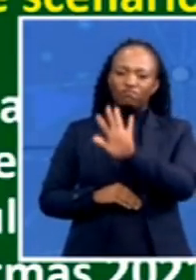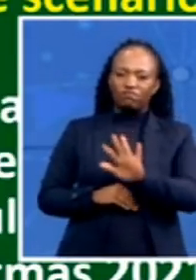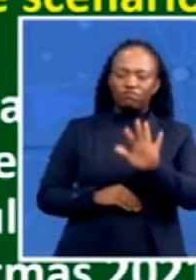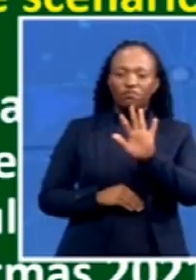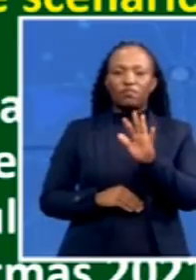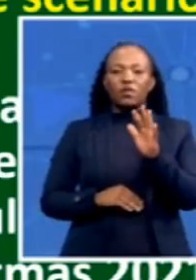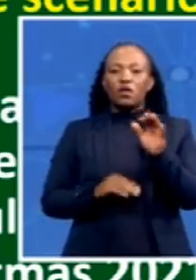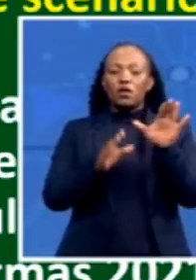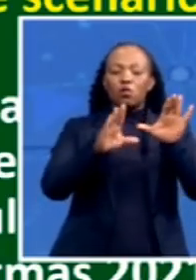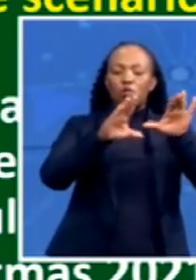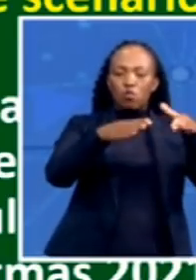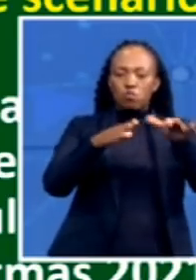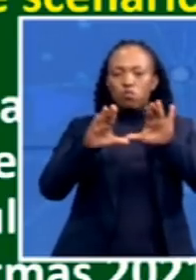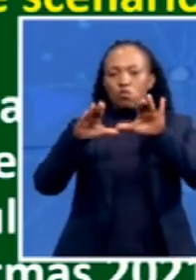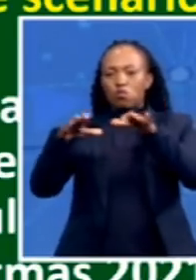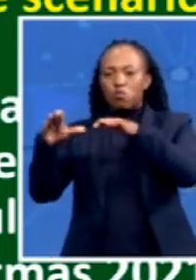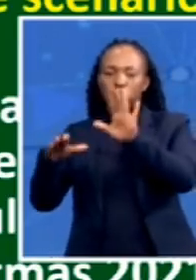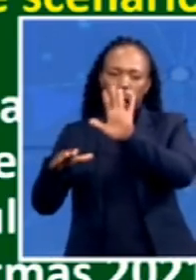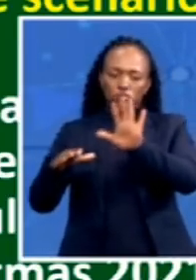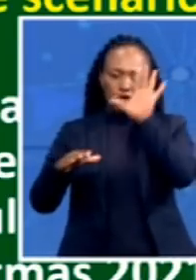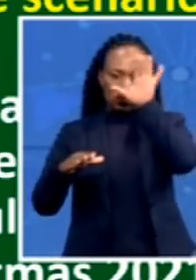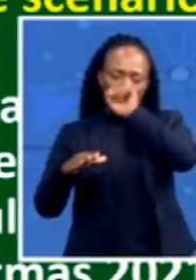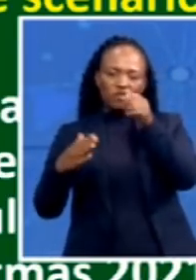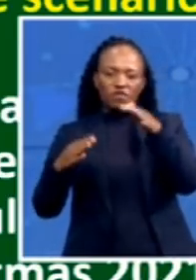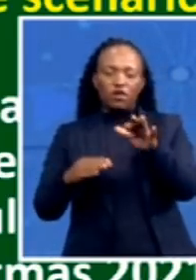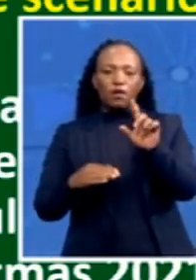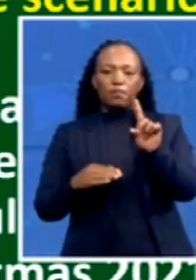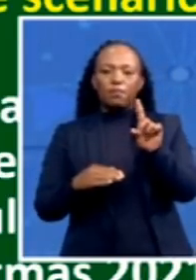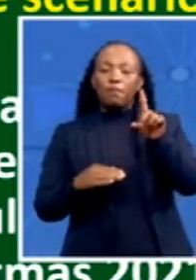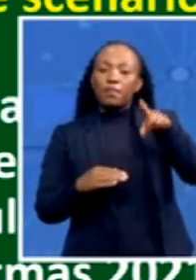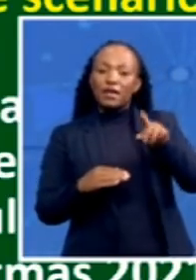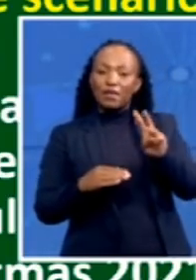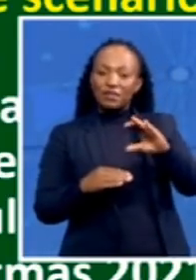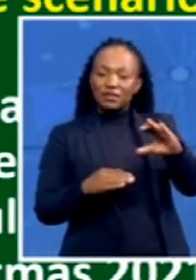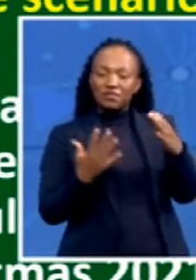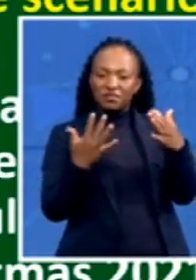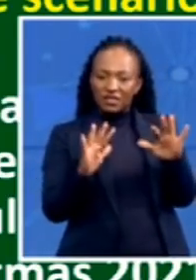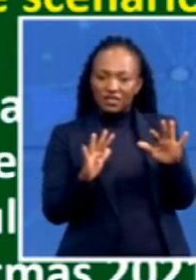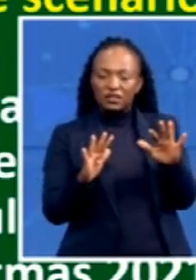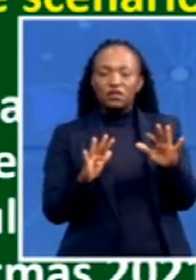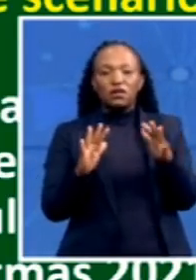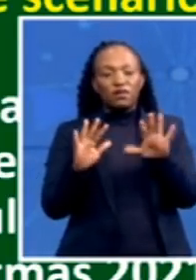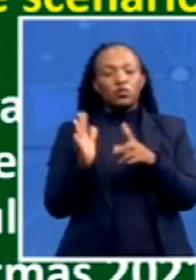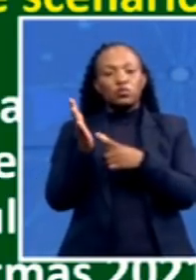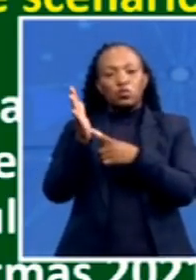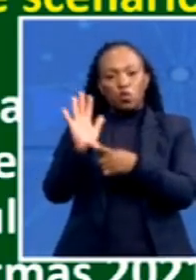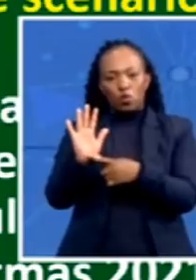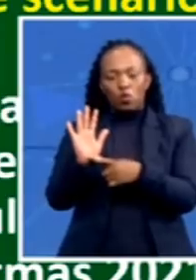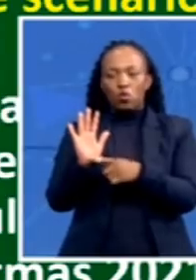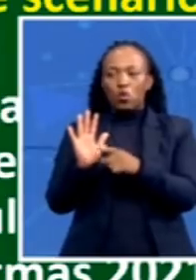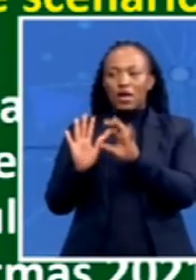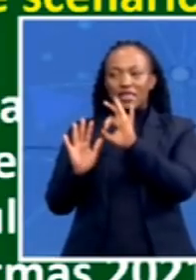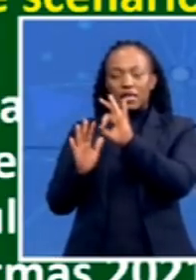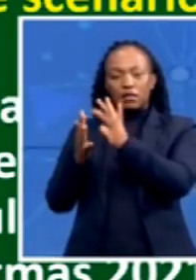by PwC. And as you can see, they actually pointed out 3 different scenarios: upside, baseline, and